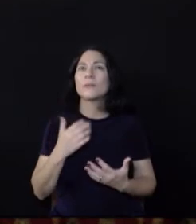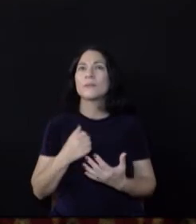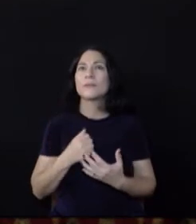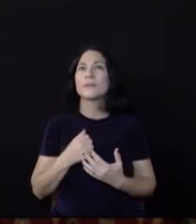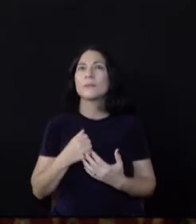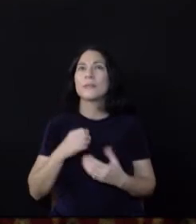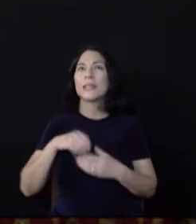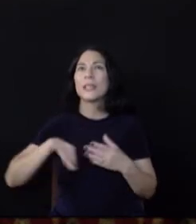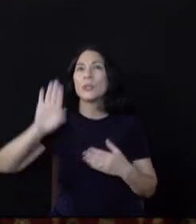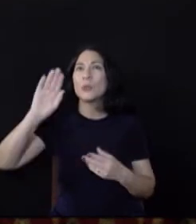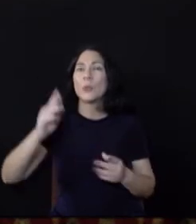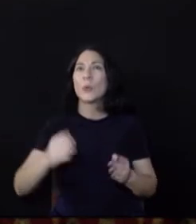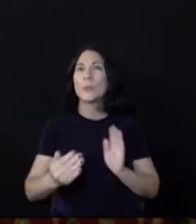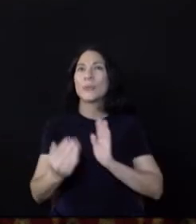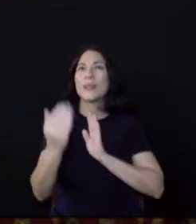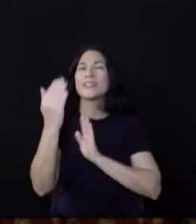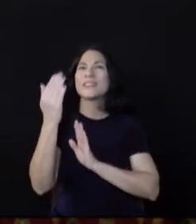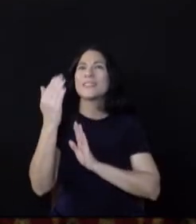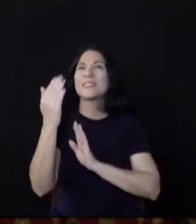in your presence.